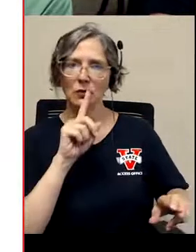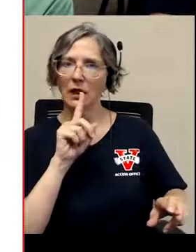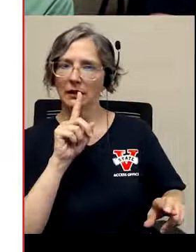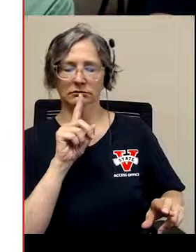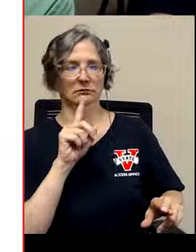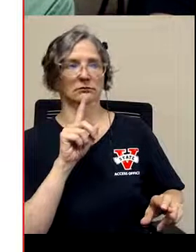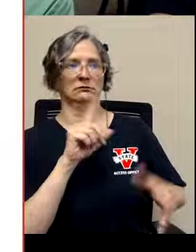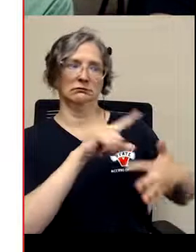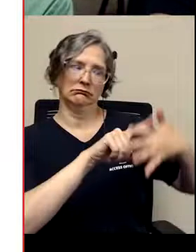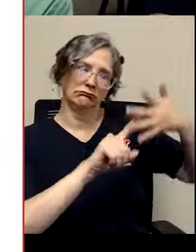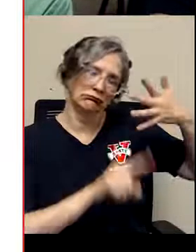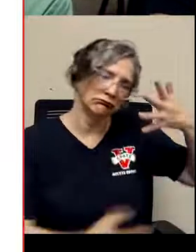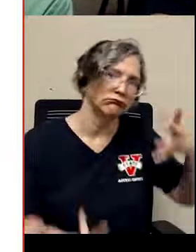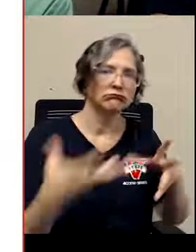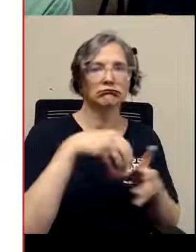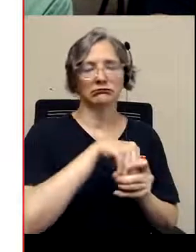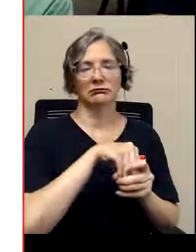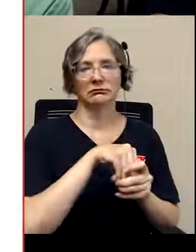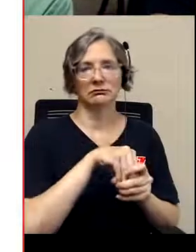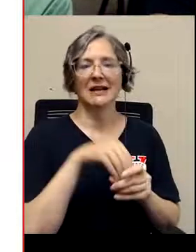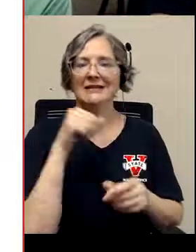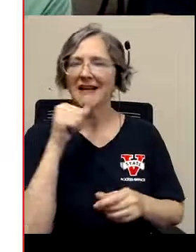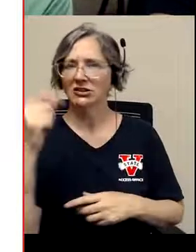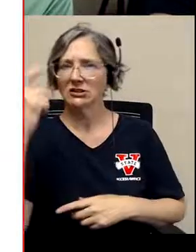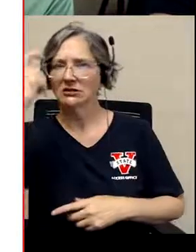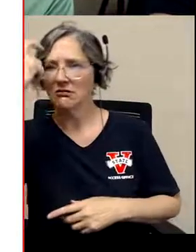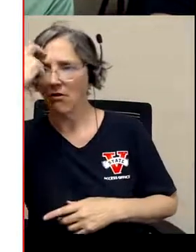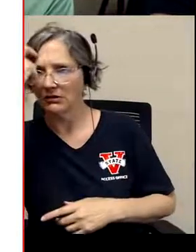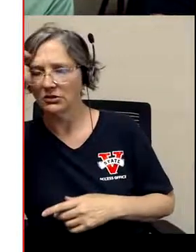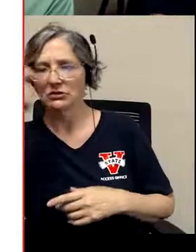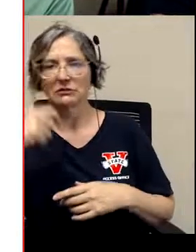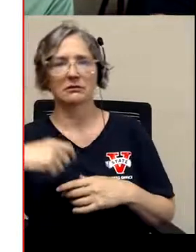what a student brings in terms of cognition and